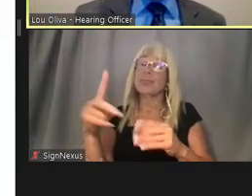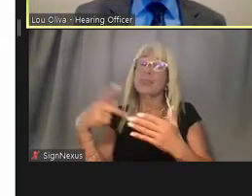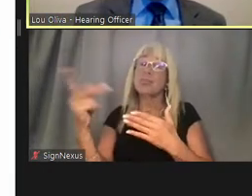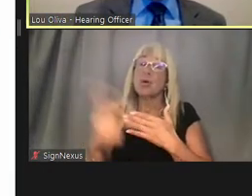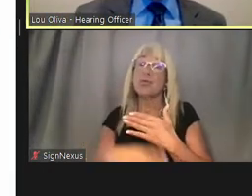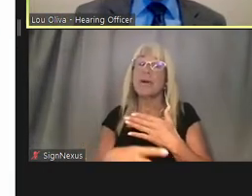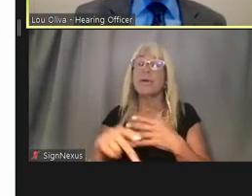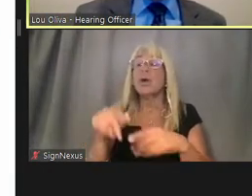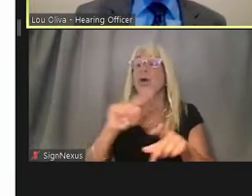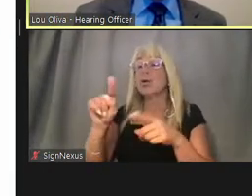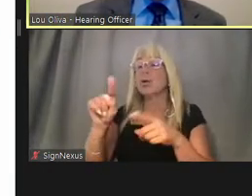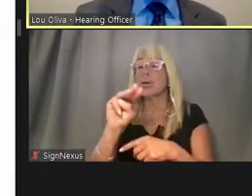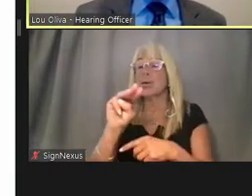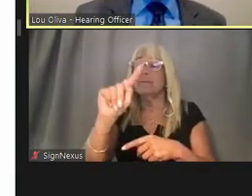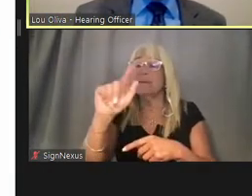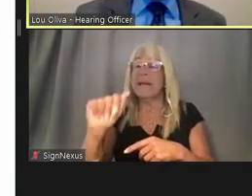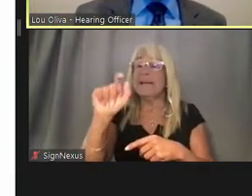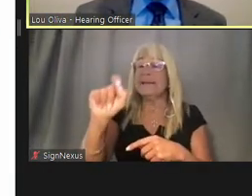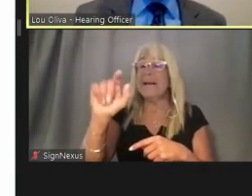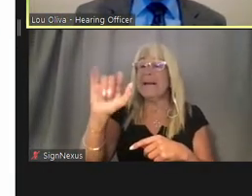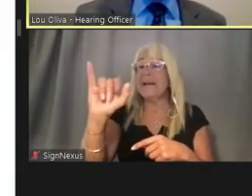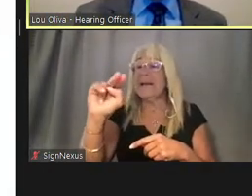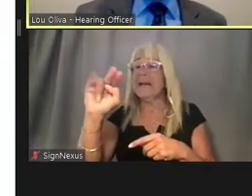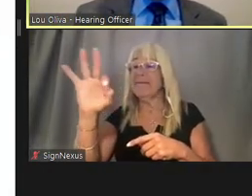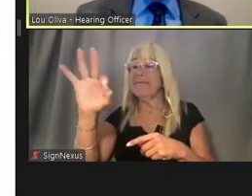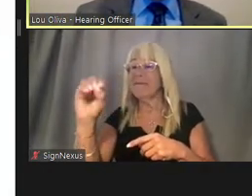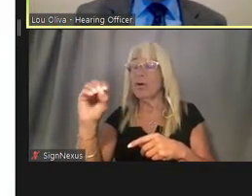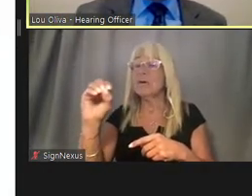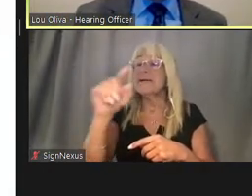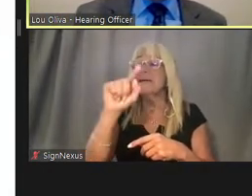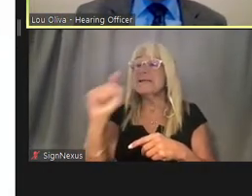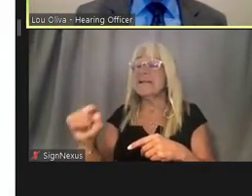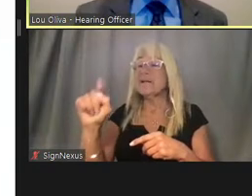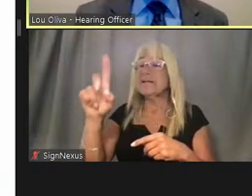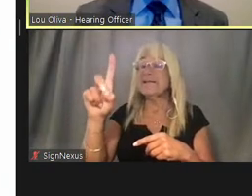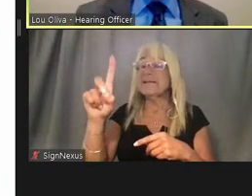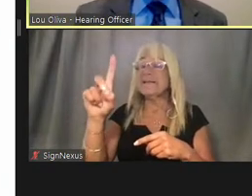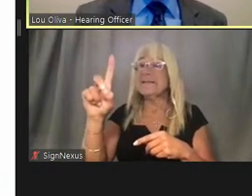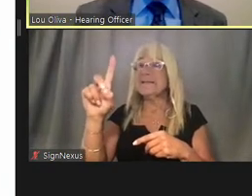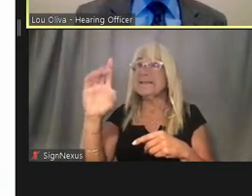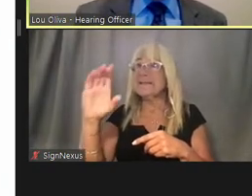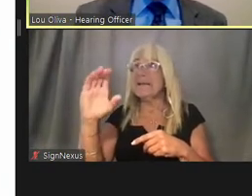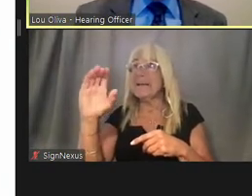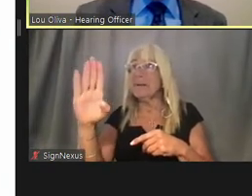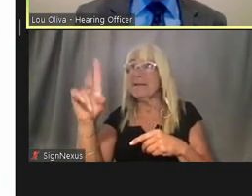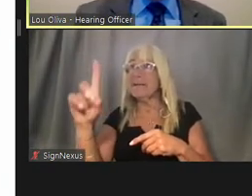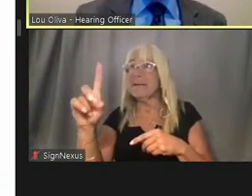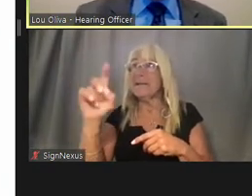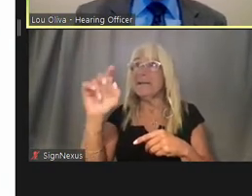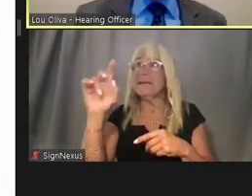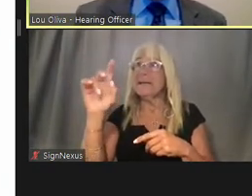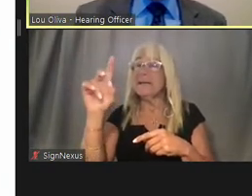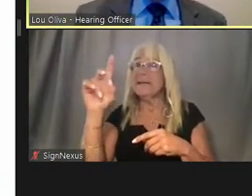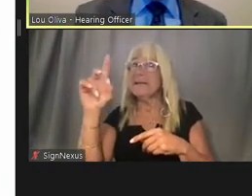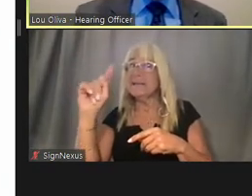visiting mta.info slash cbdtp calling 646-252-7440